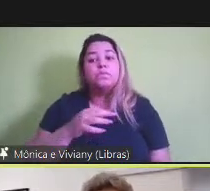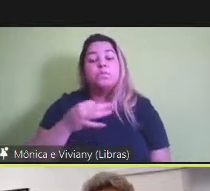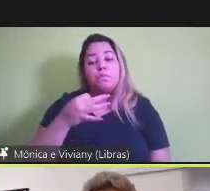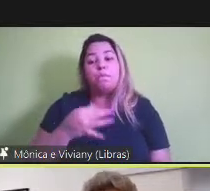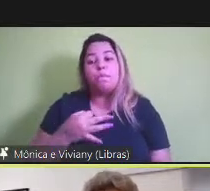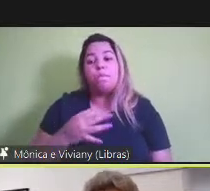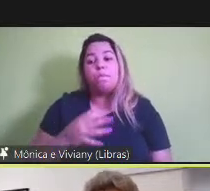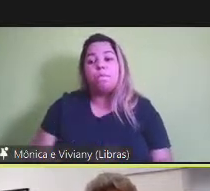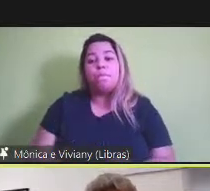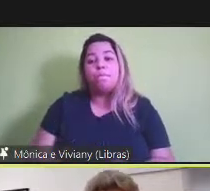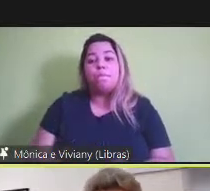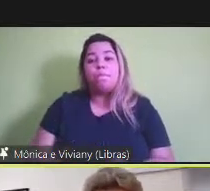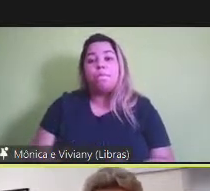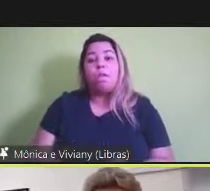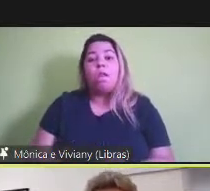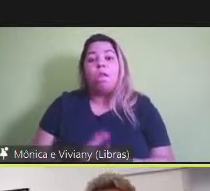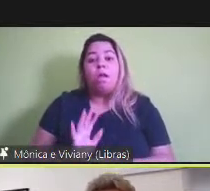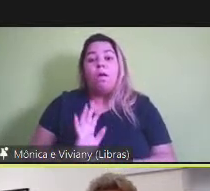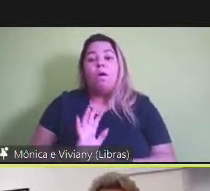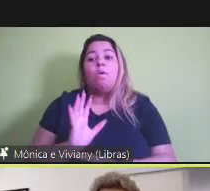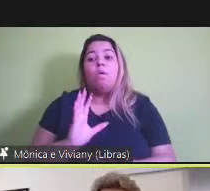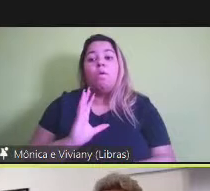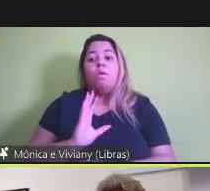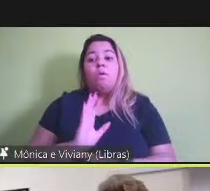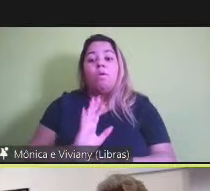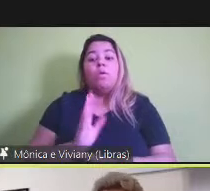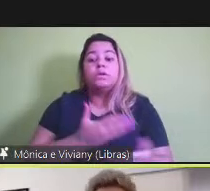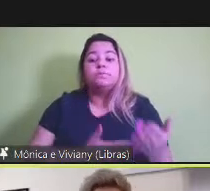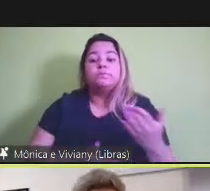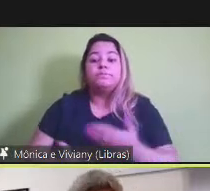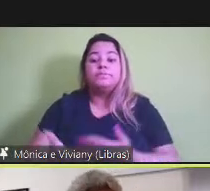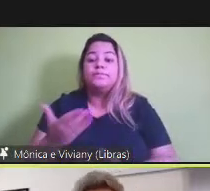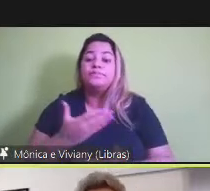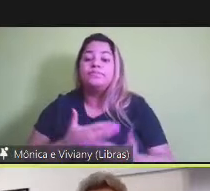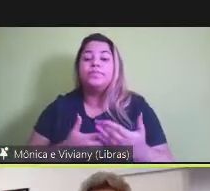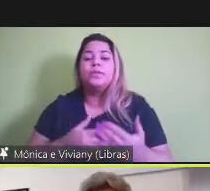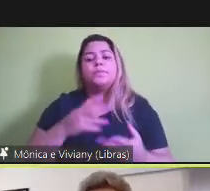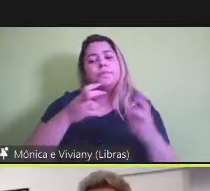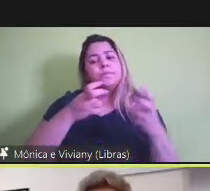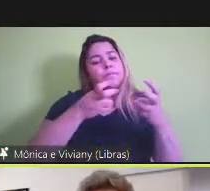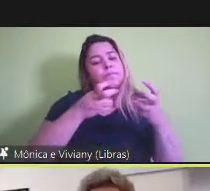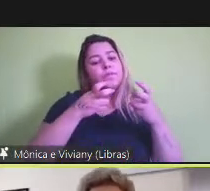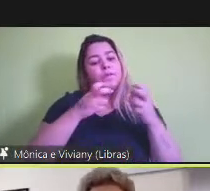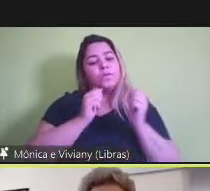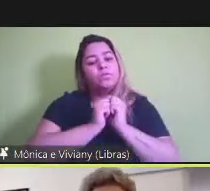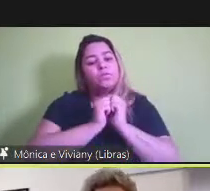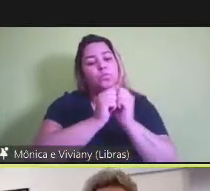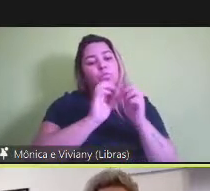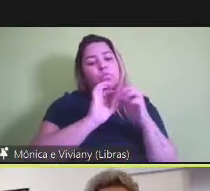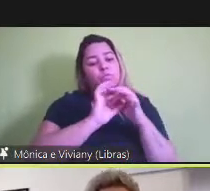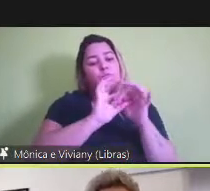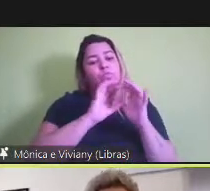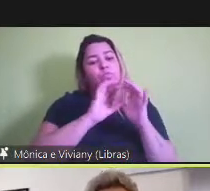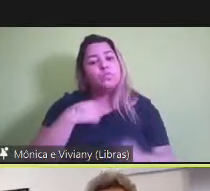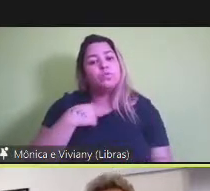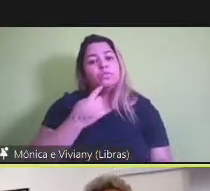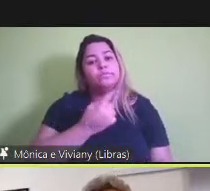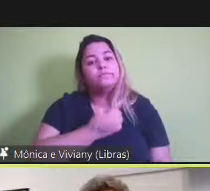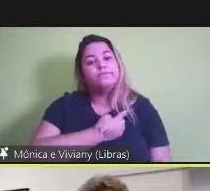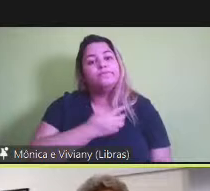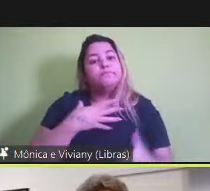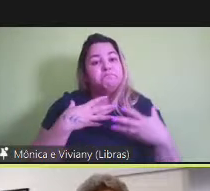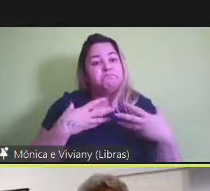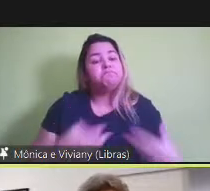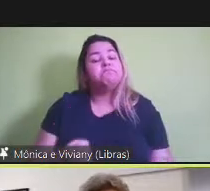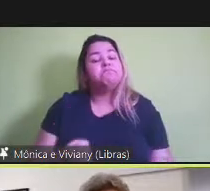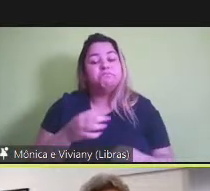the necessities of the people. So collaboration is this, to want to work together because we know that together we will produce